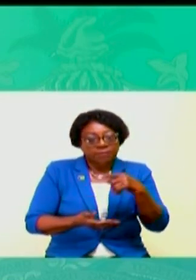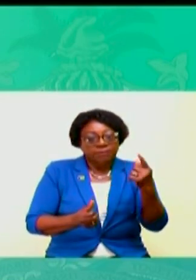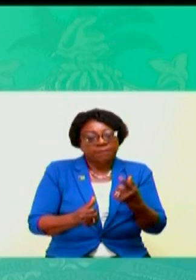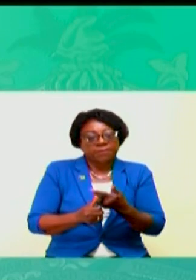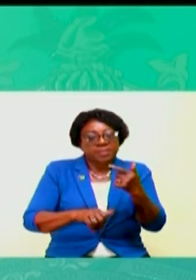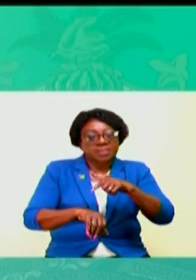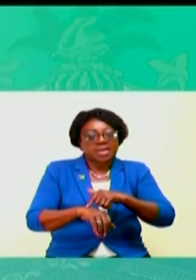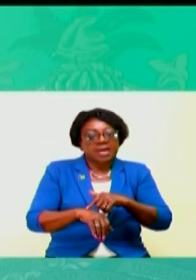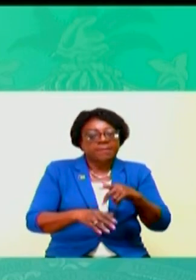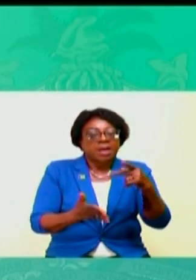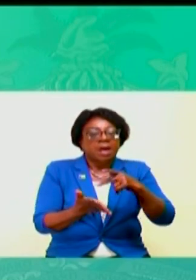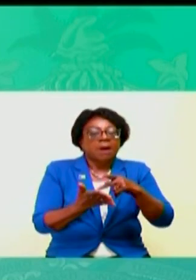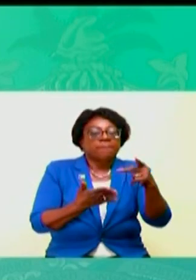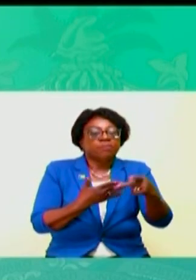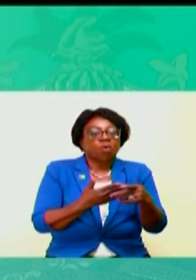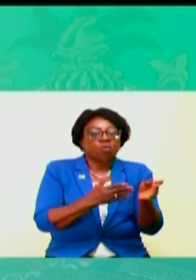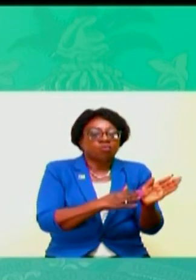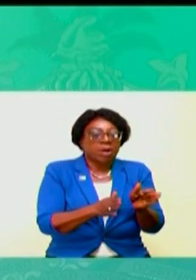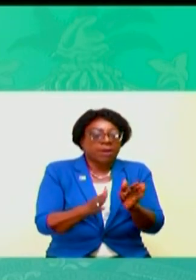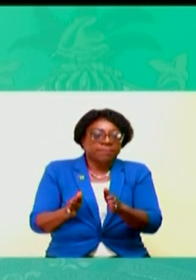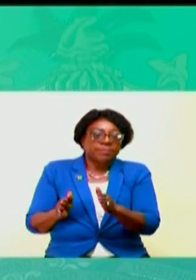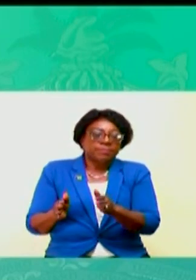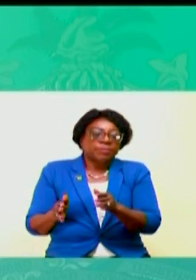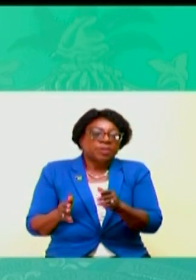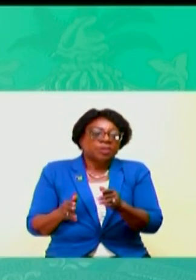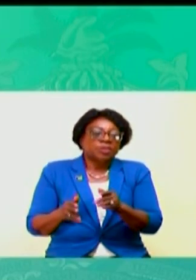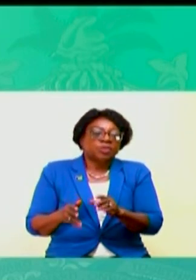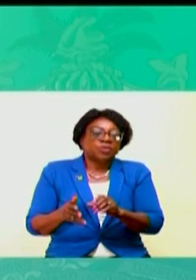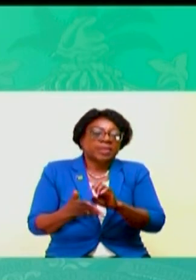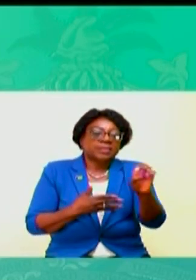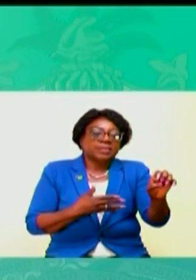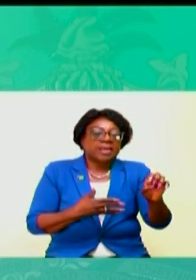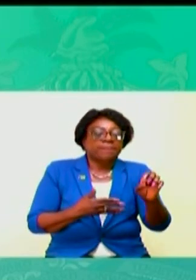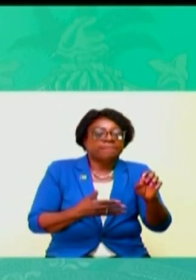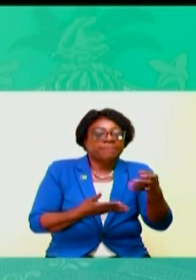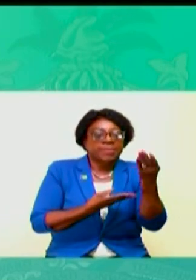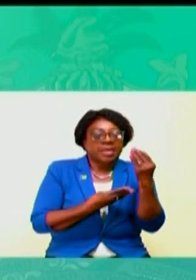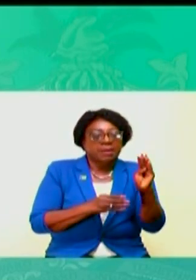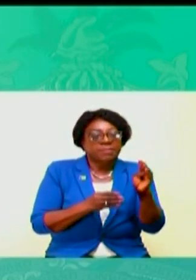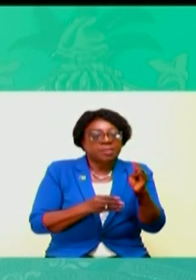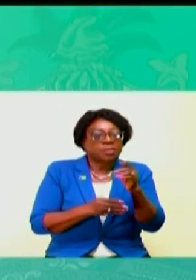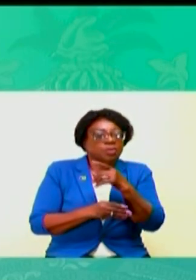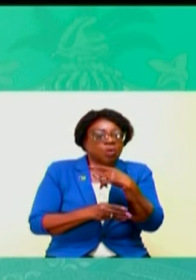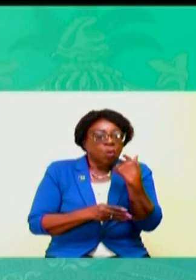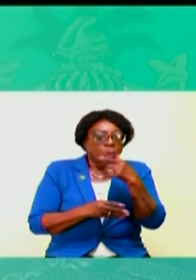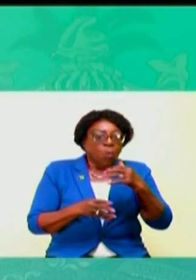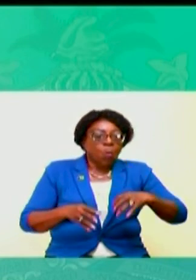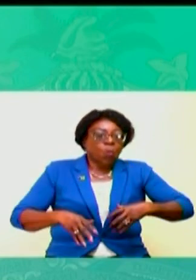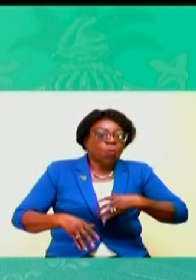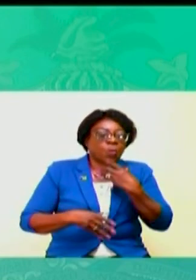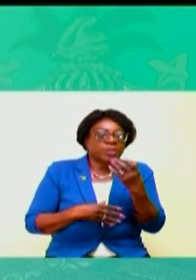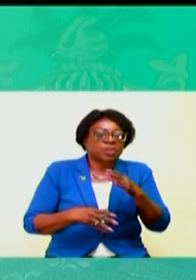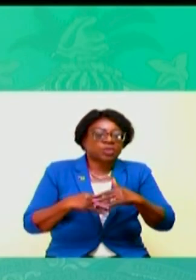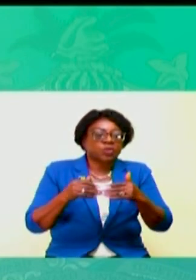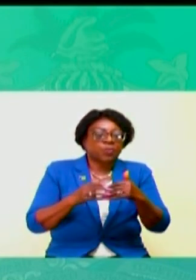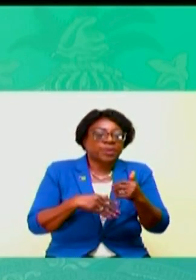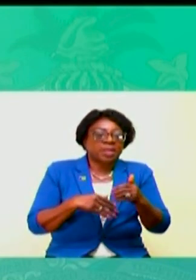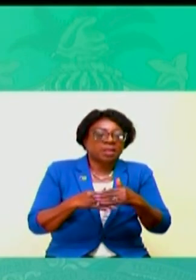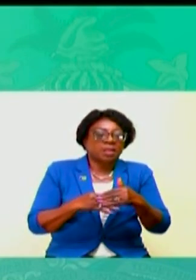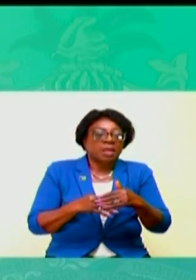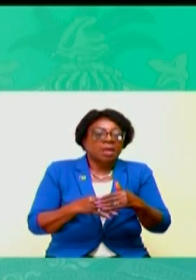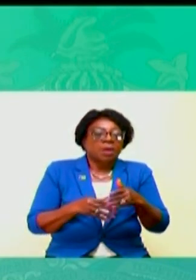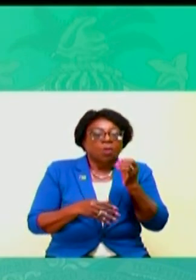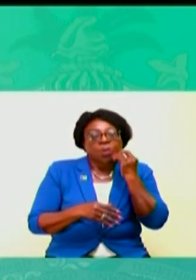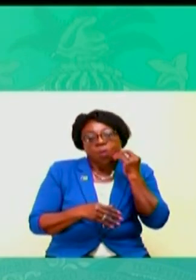program to completely exempt Bahamians who wish to build at least 5 homes, which they will sell for no more than